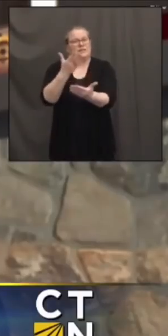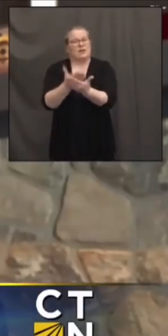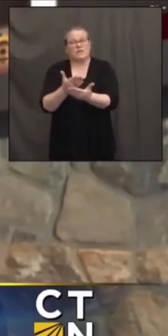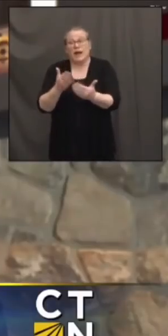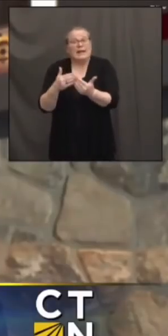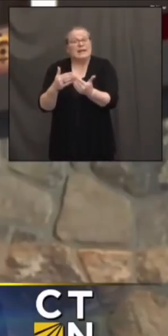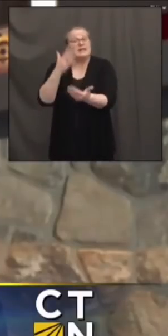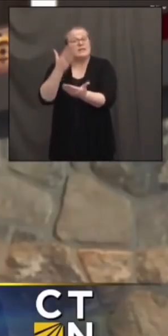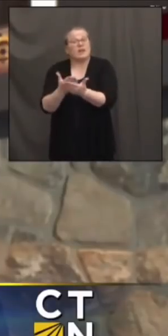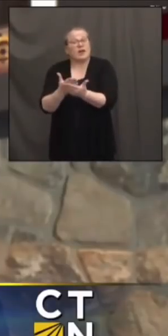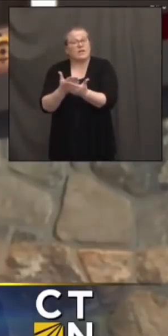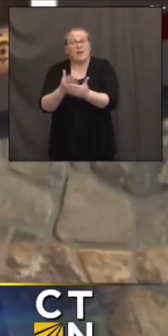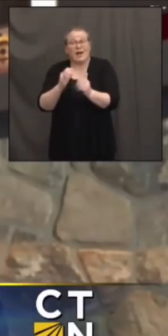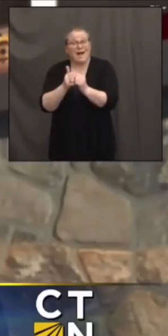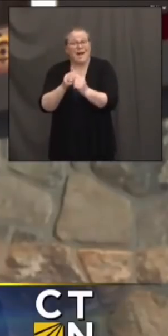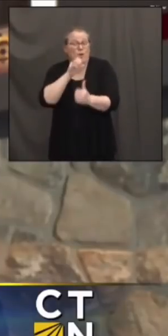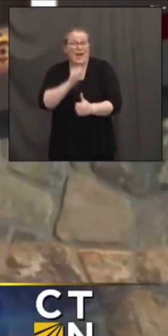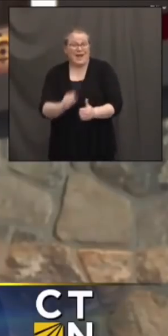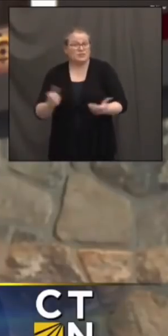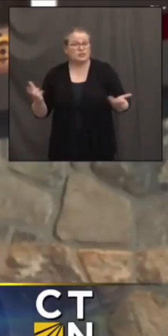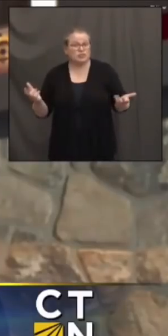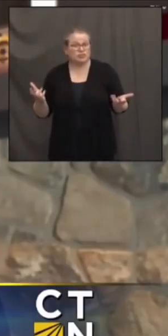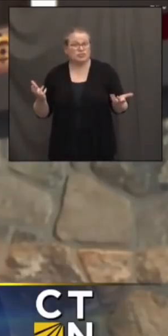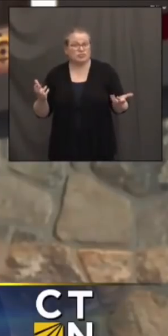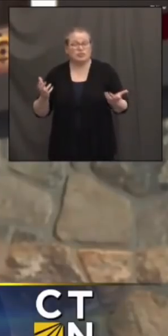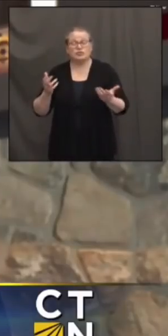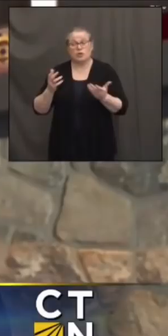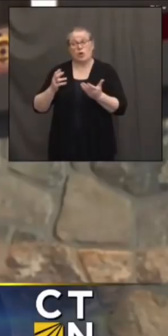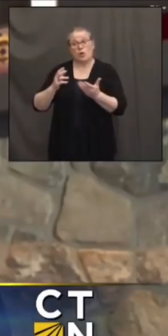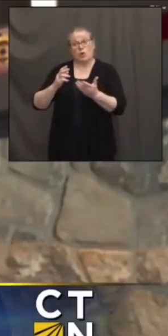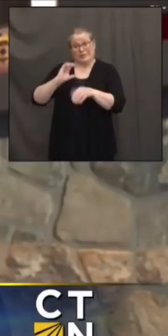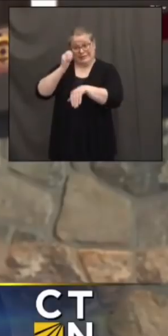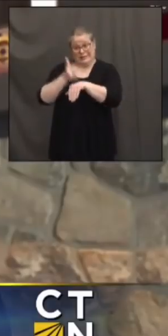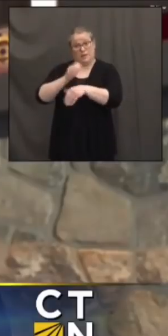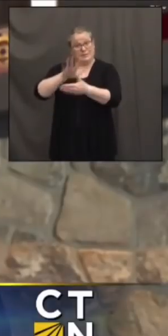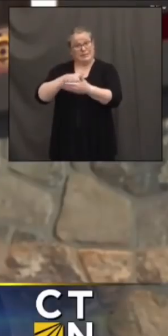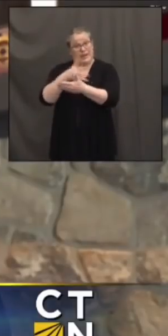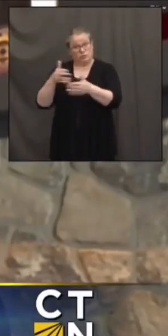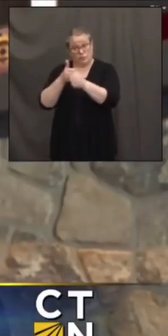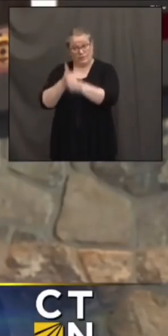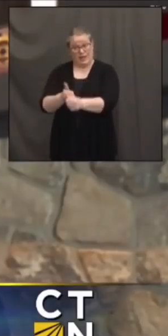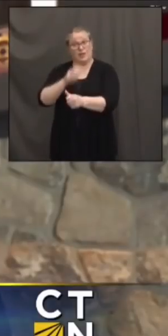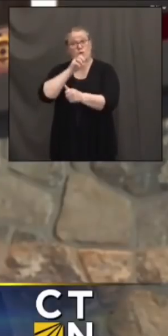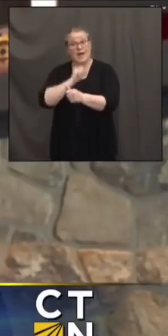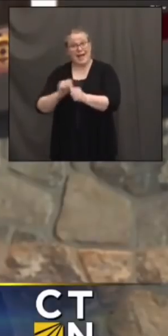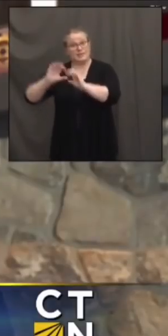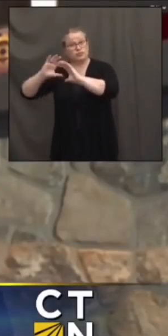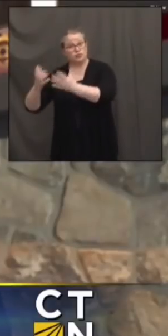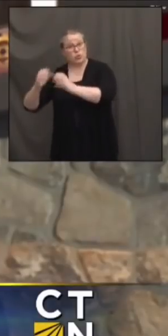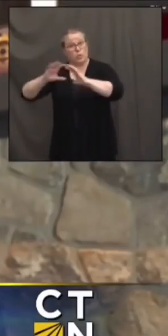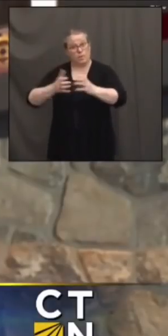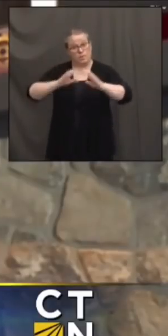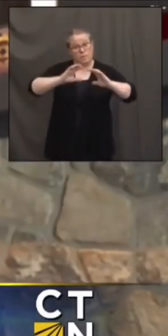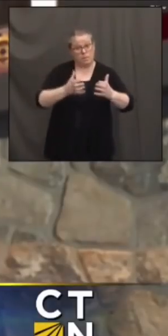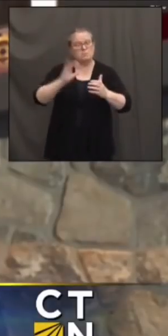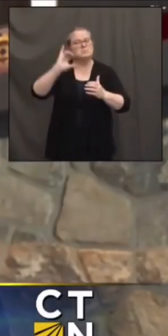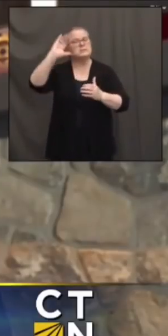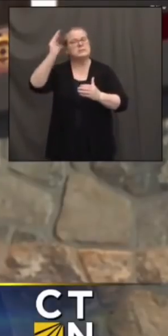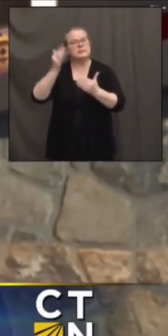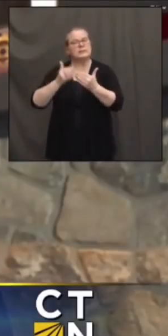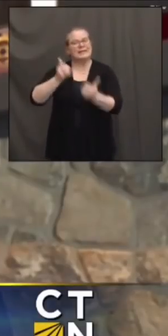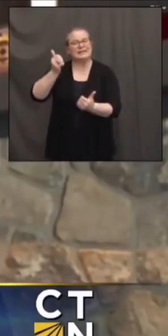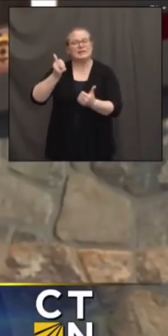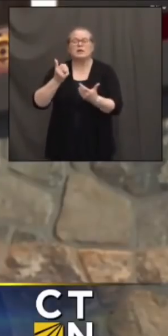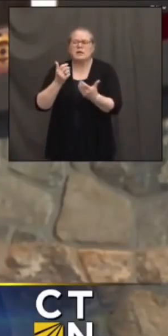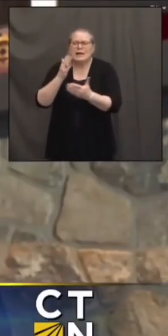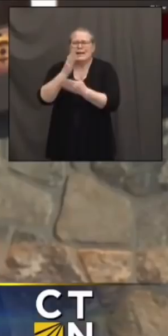is age. And so I think from the outset, having an age-based scheme, while we can sort of look at all the reasons why it's suboptimal in